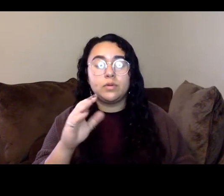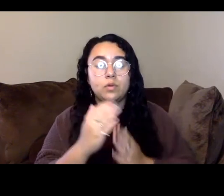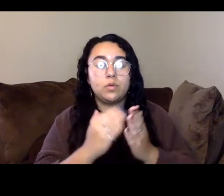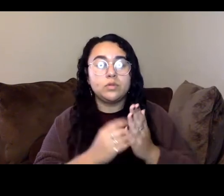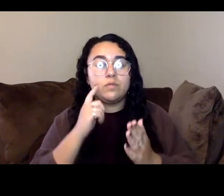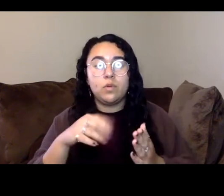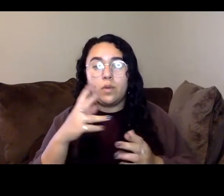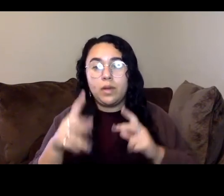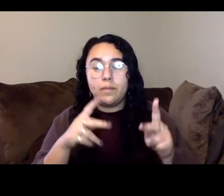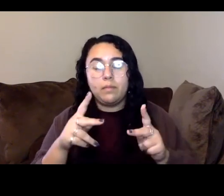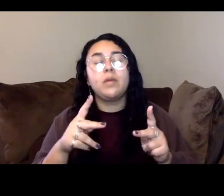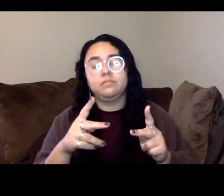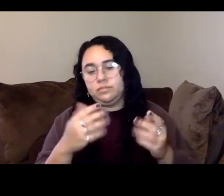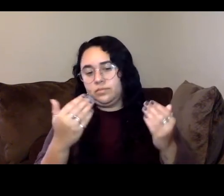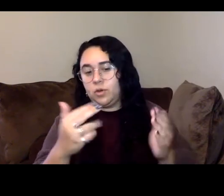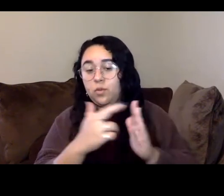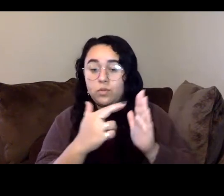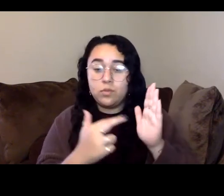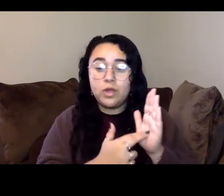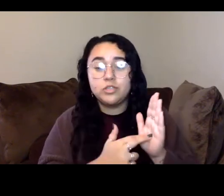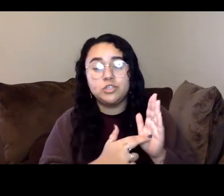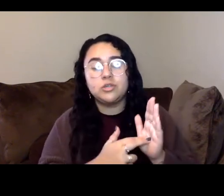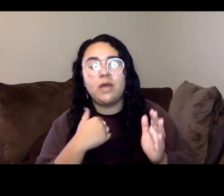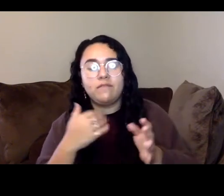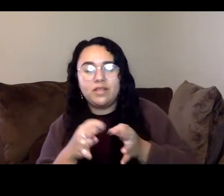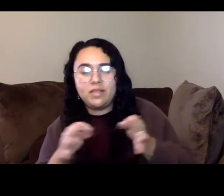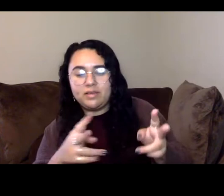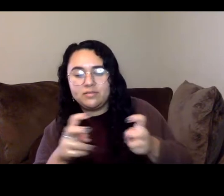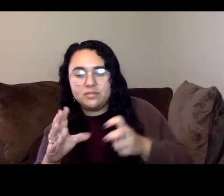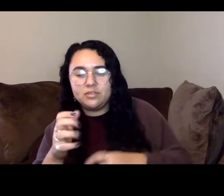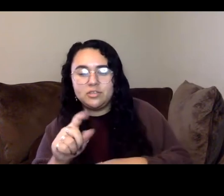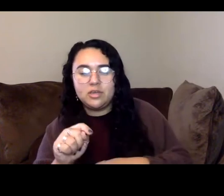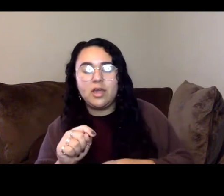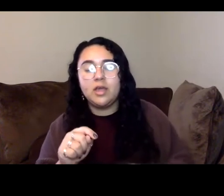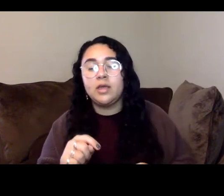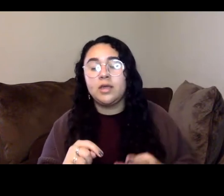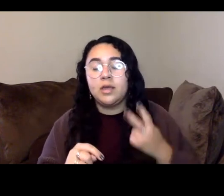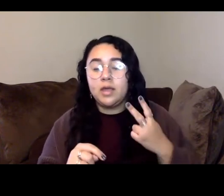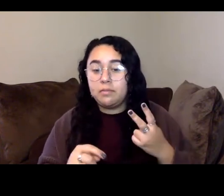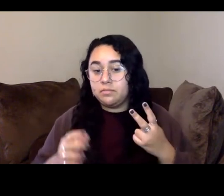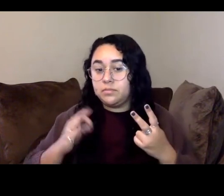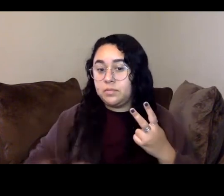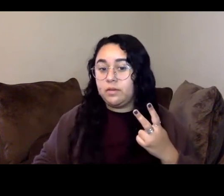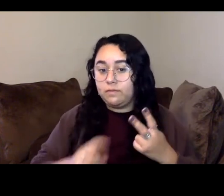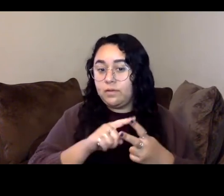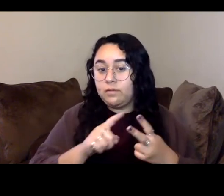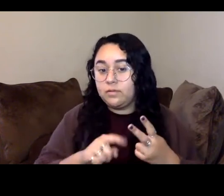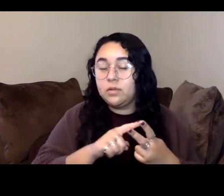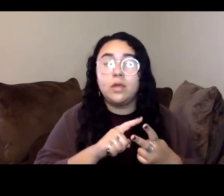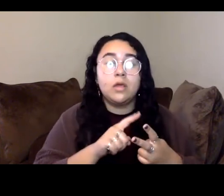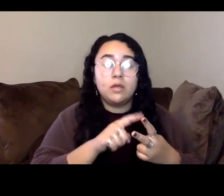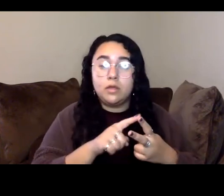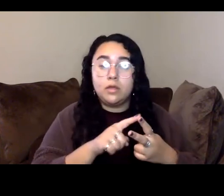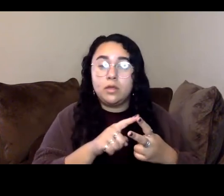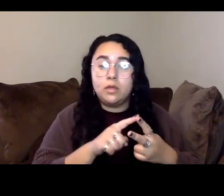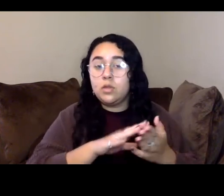interested in registering. Signing up for the course, it's a twofer. You have the chance to learn in community, and all of the